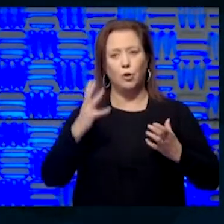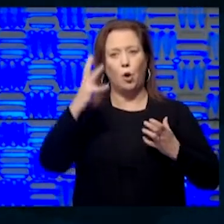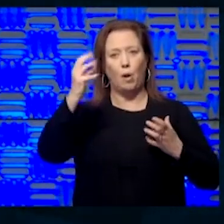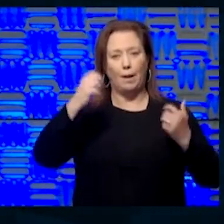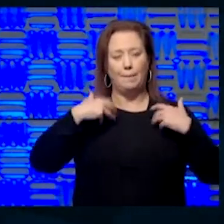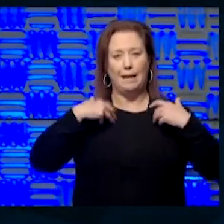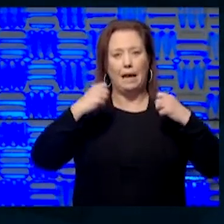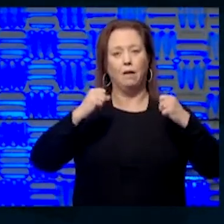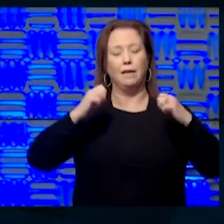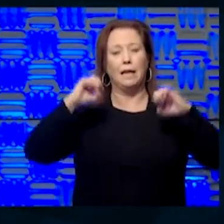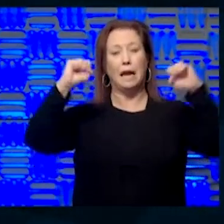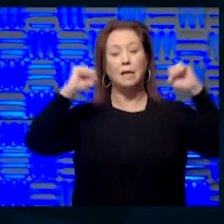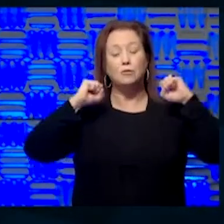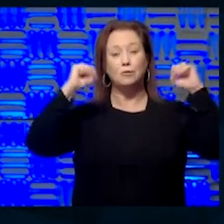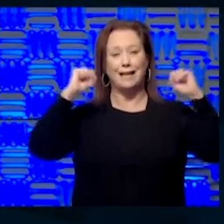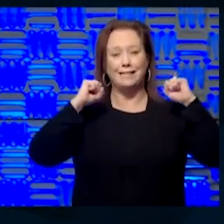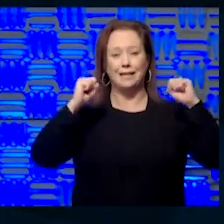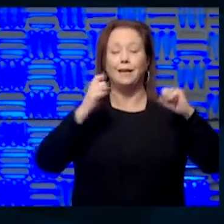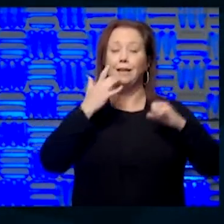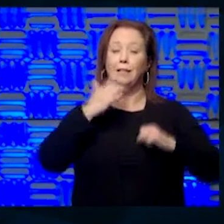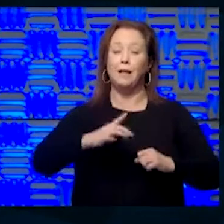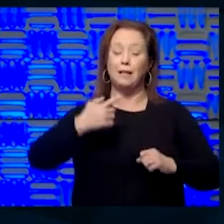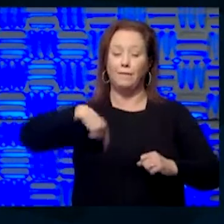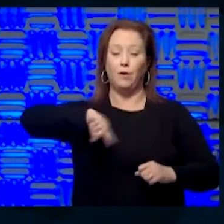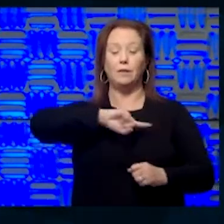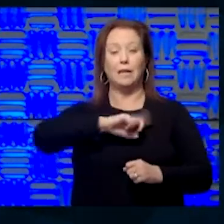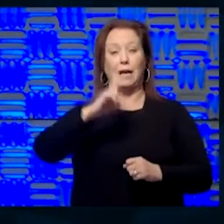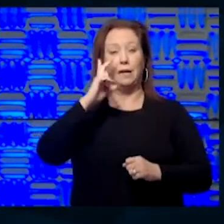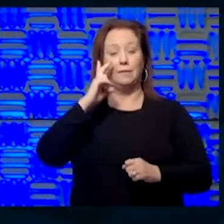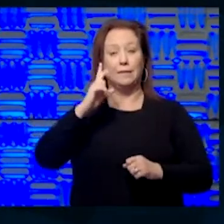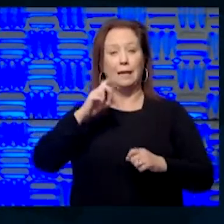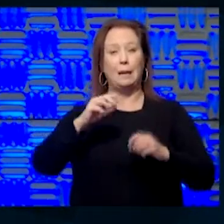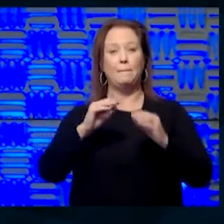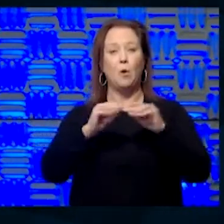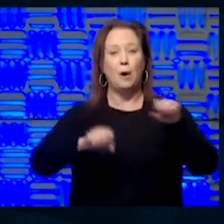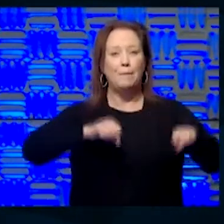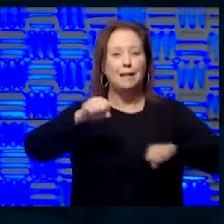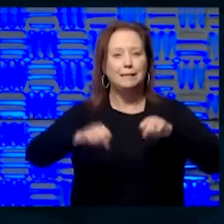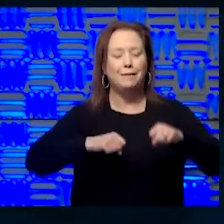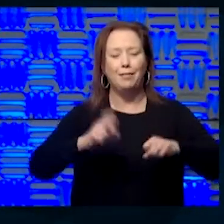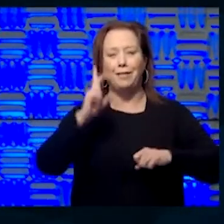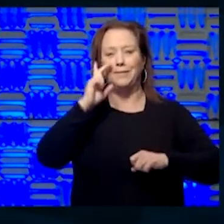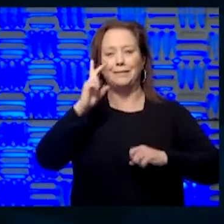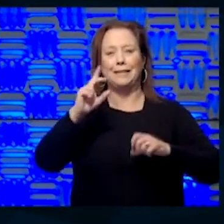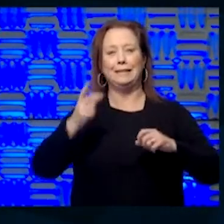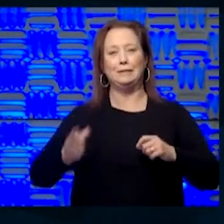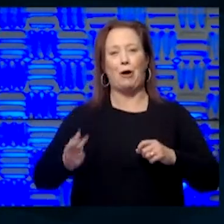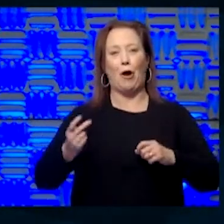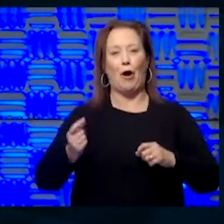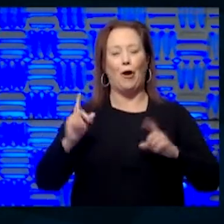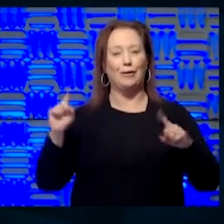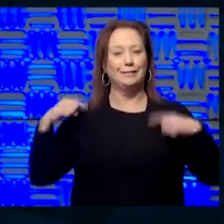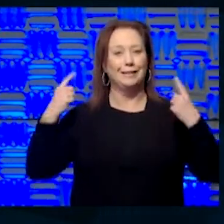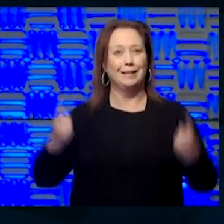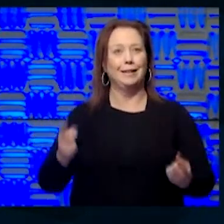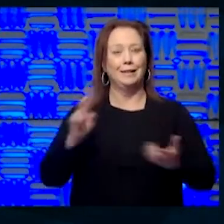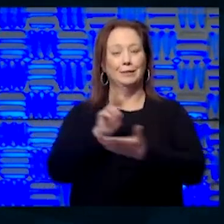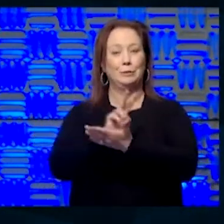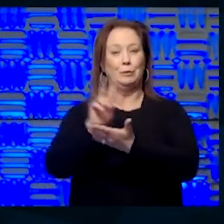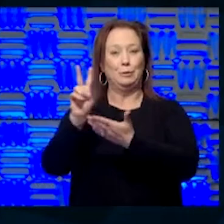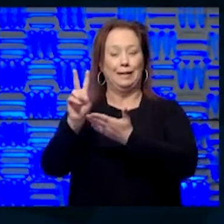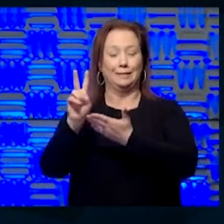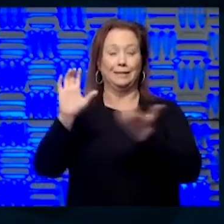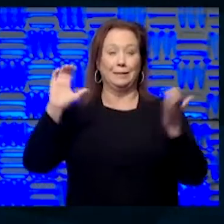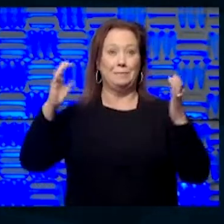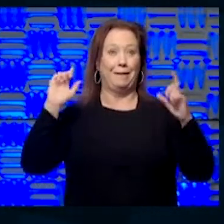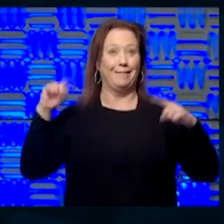and be healthy and exercise. Luckily for us, I've seen more bicycles and dogs on leashes in the last 2 weeks than I knew existed in Haines.